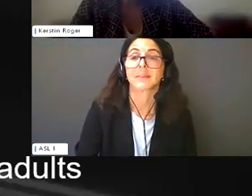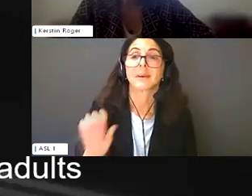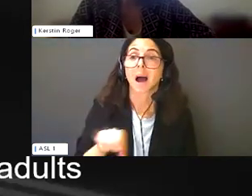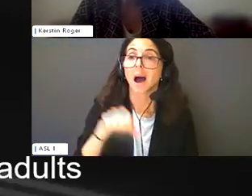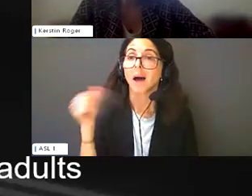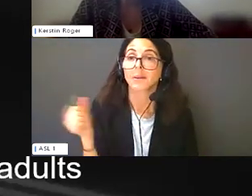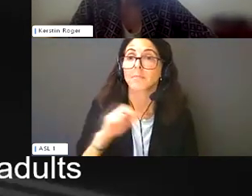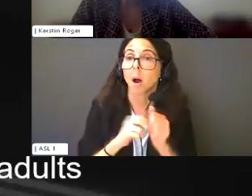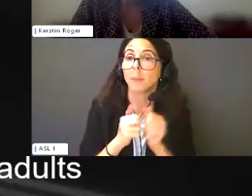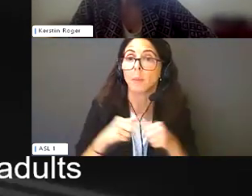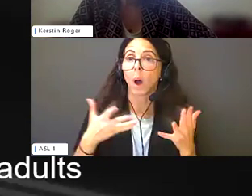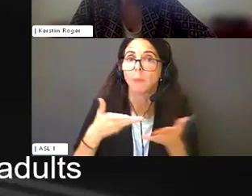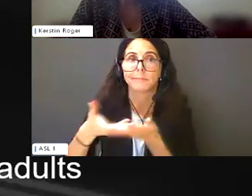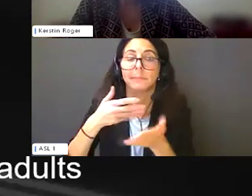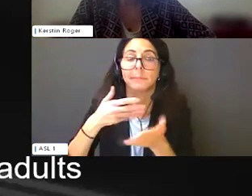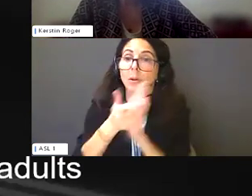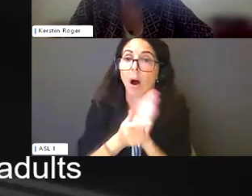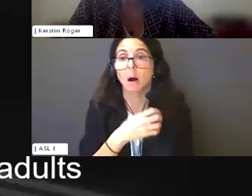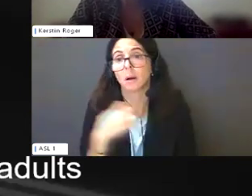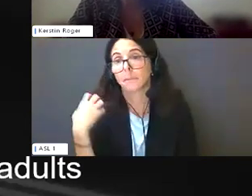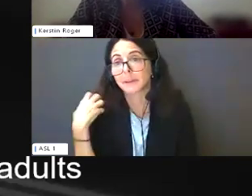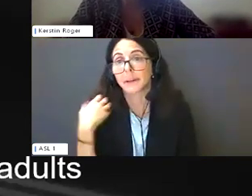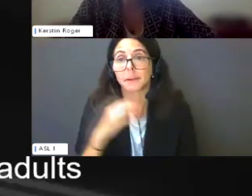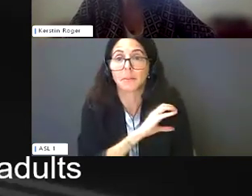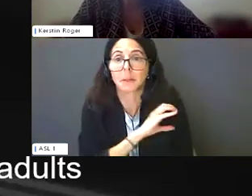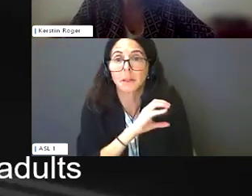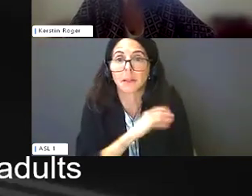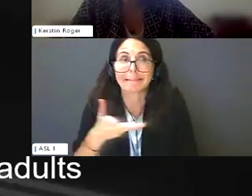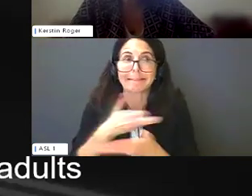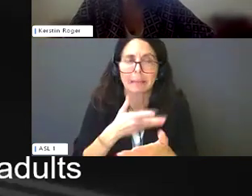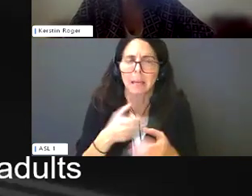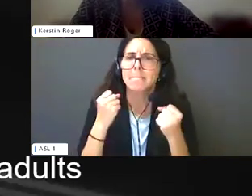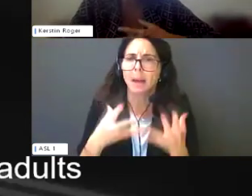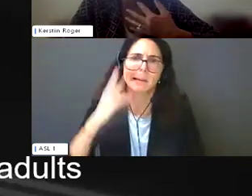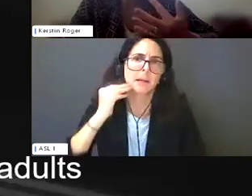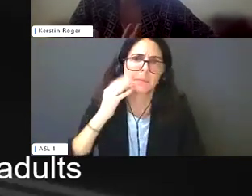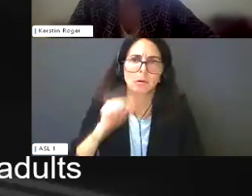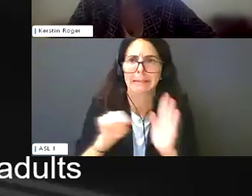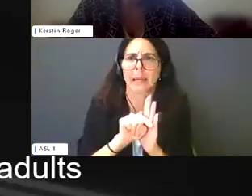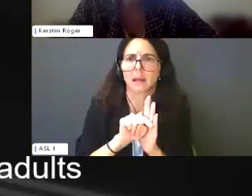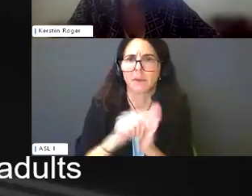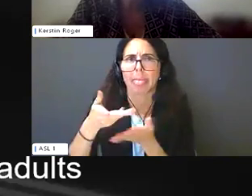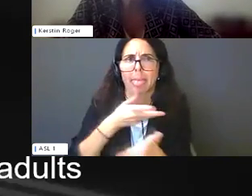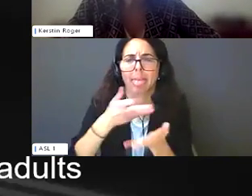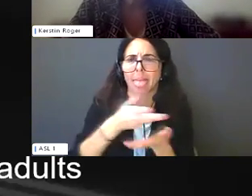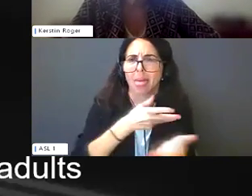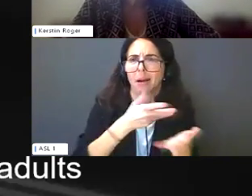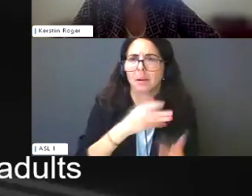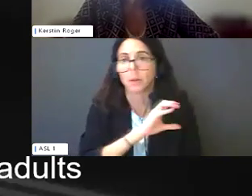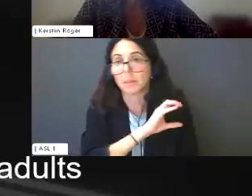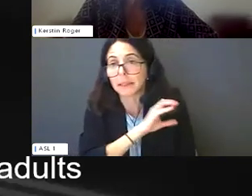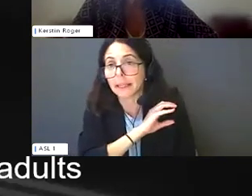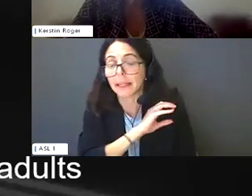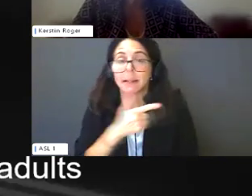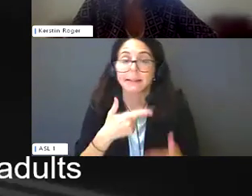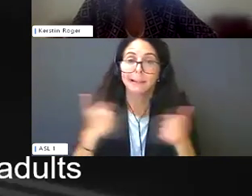law enforcement. So some folks have had very negative experiences with law enforcement and they don't want to go through that. The court